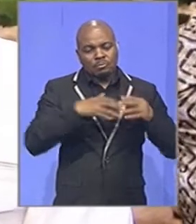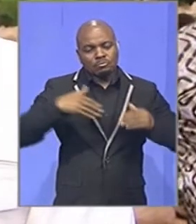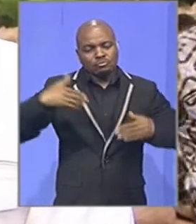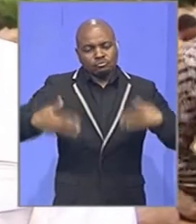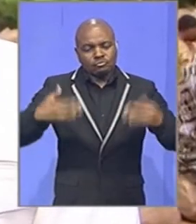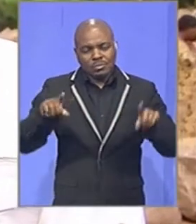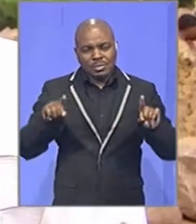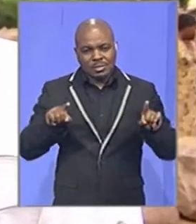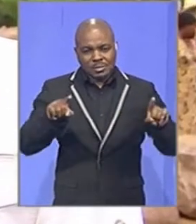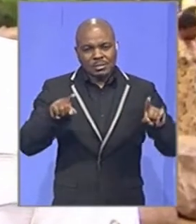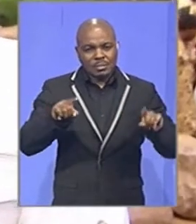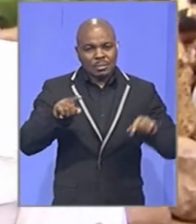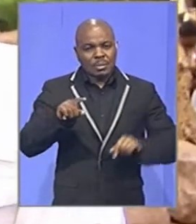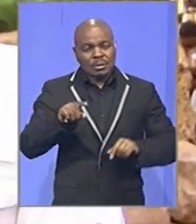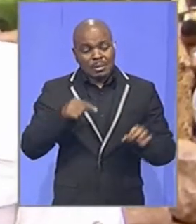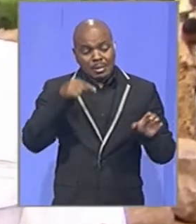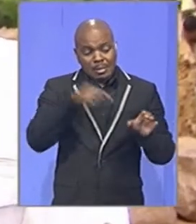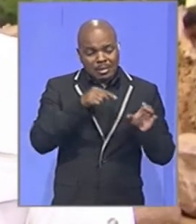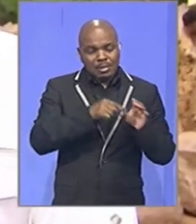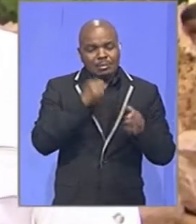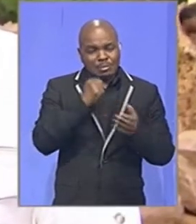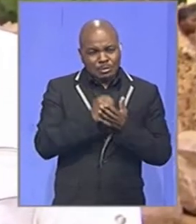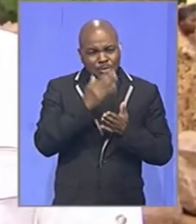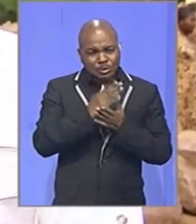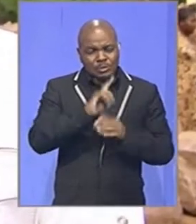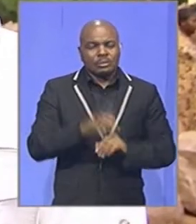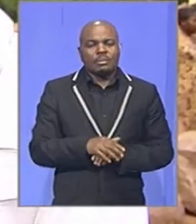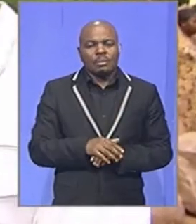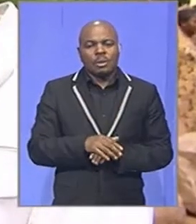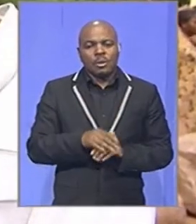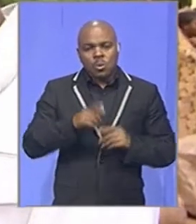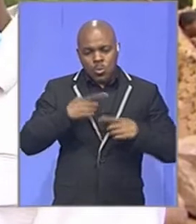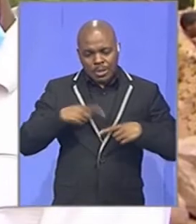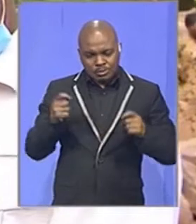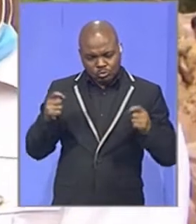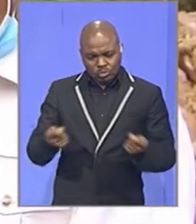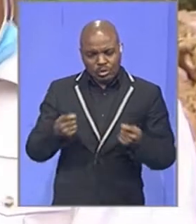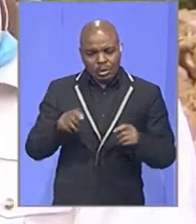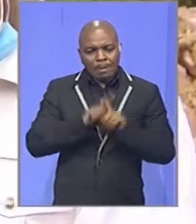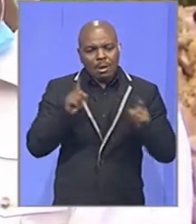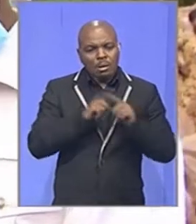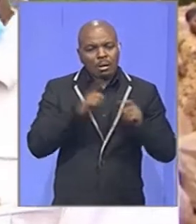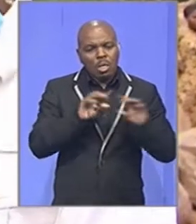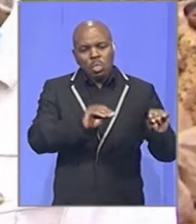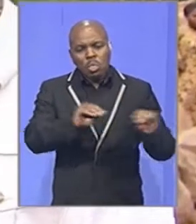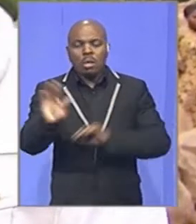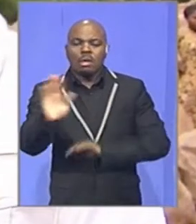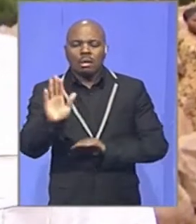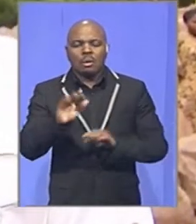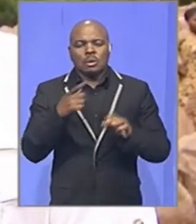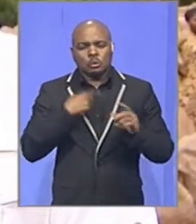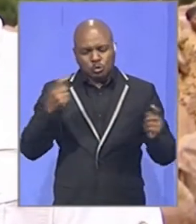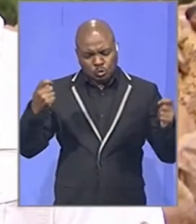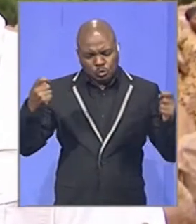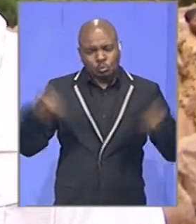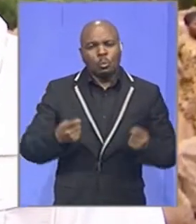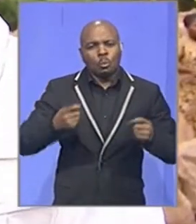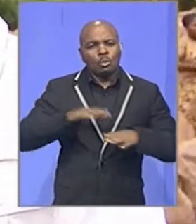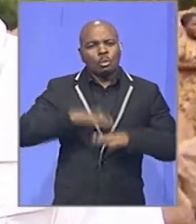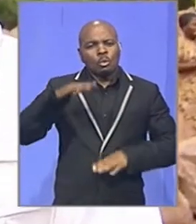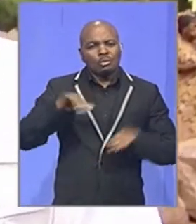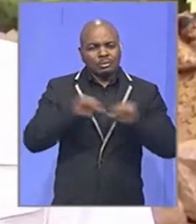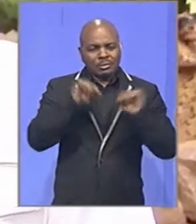next to that of tightening. But not delaying, but tightening